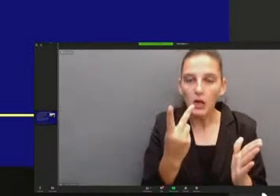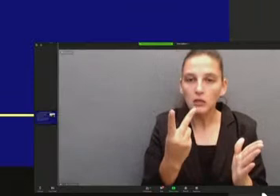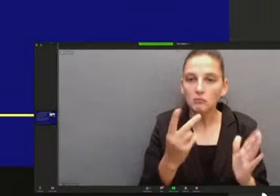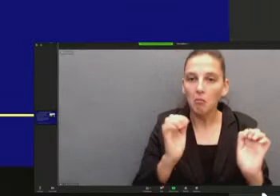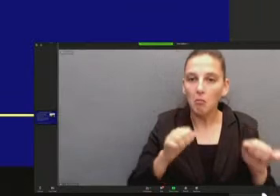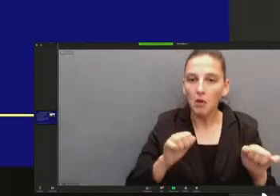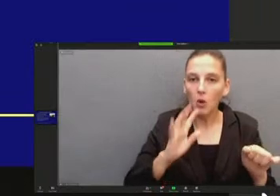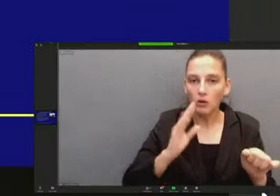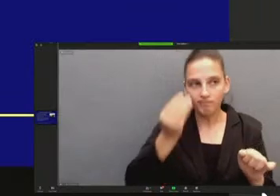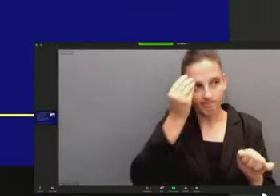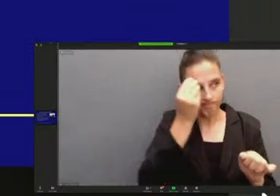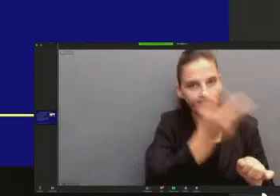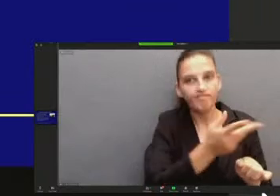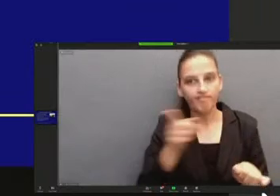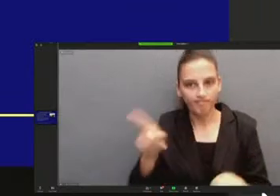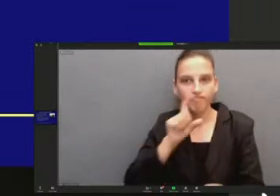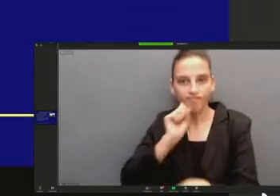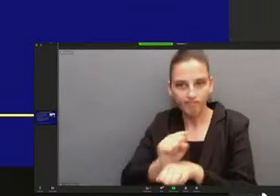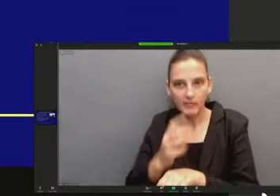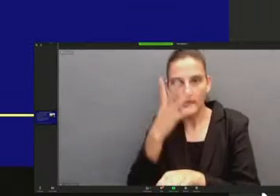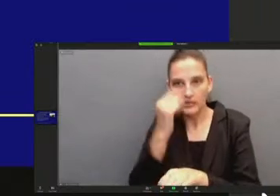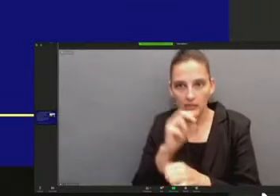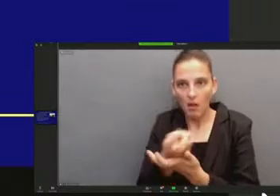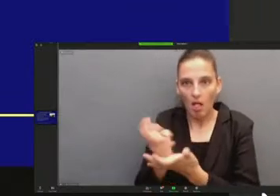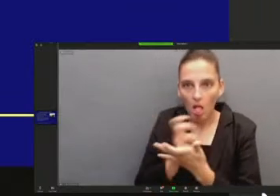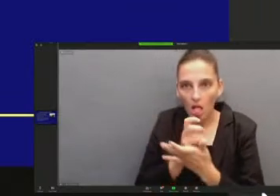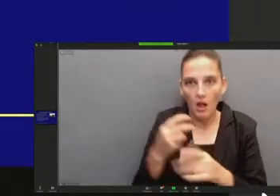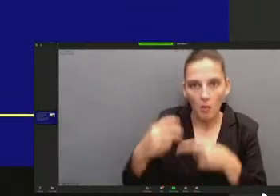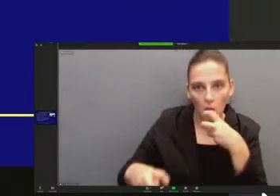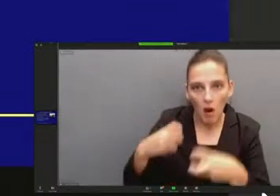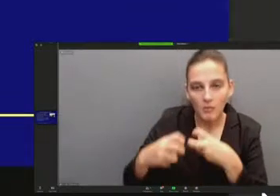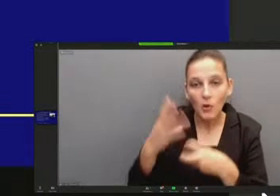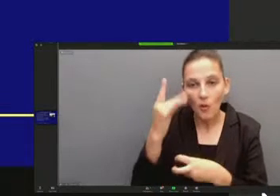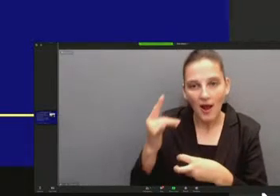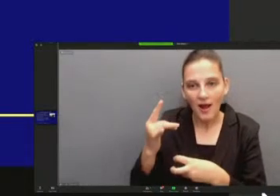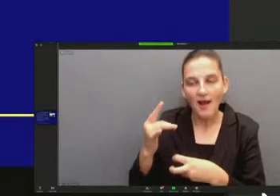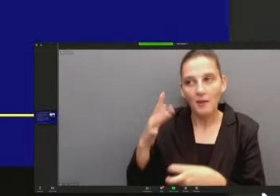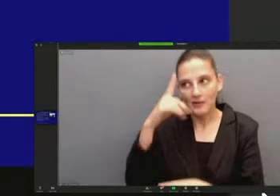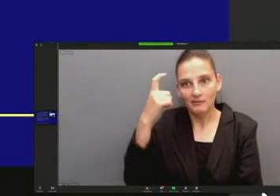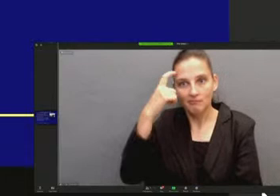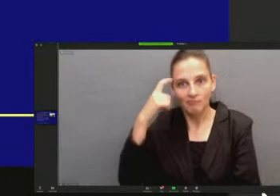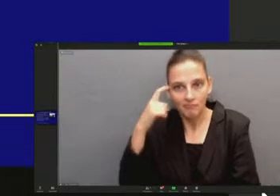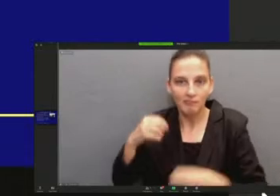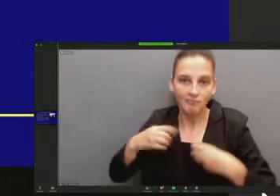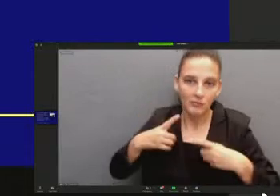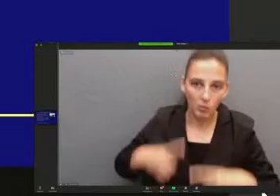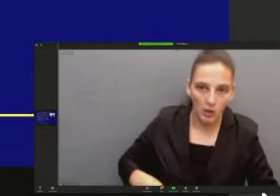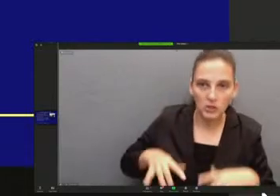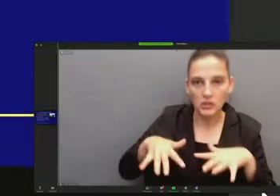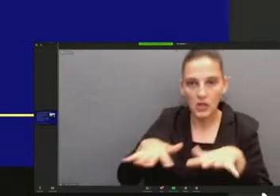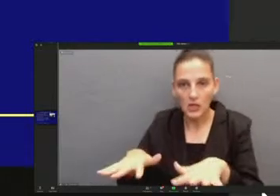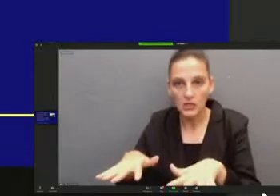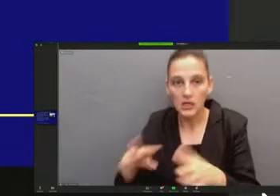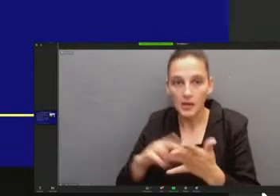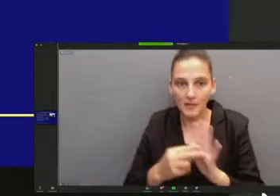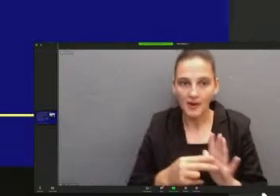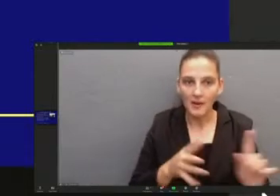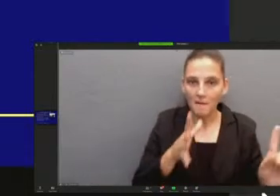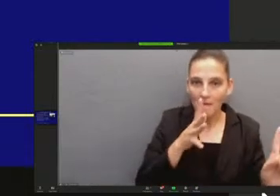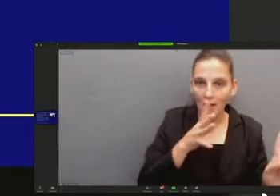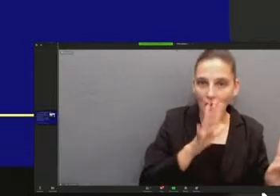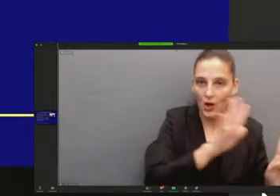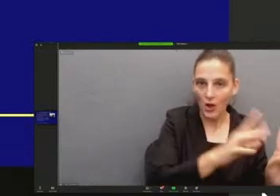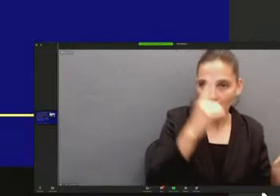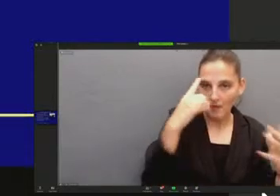sleep difficulties linked to symptoms of depression and symptoms of anxiety. So again, mothers' mental health adversely